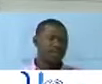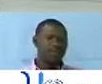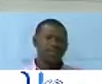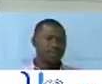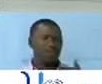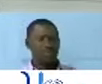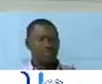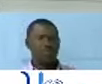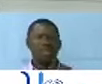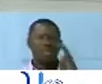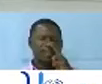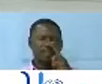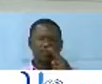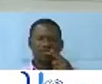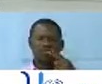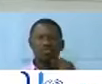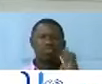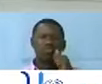us.